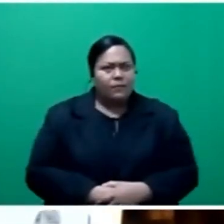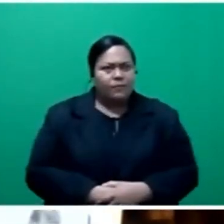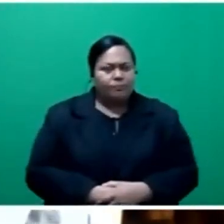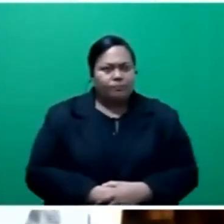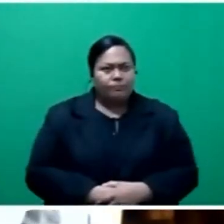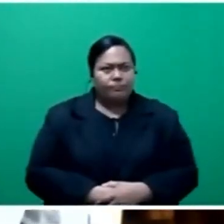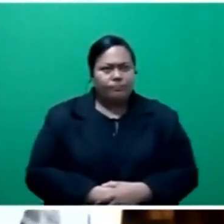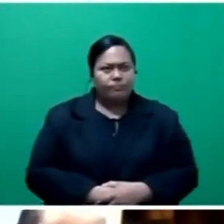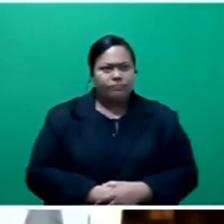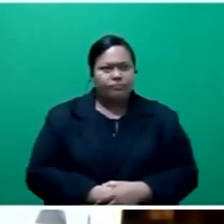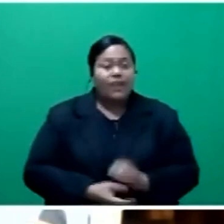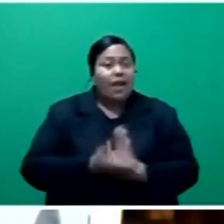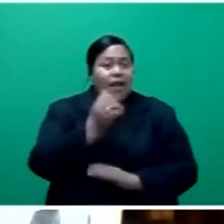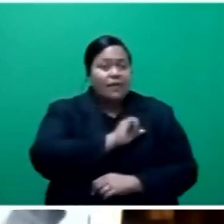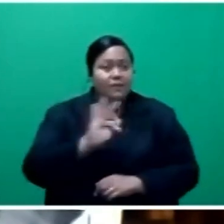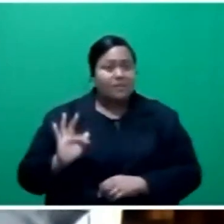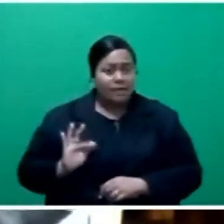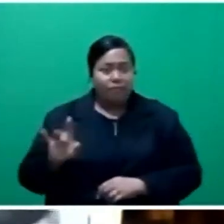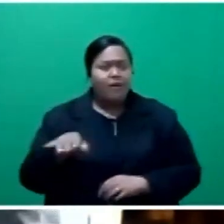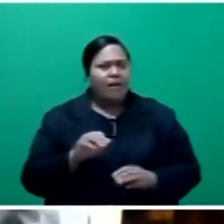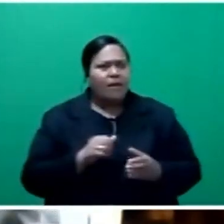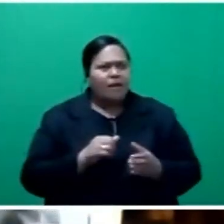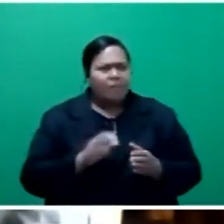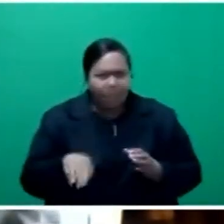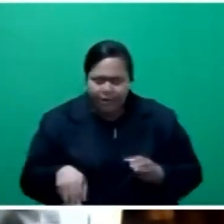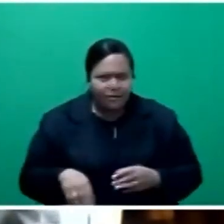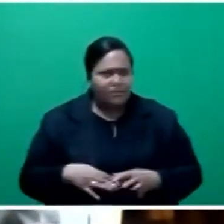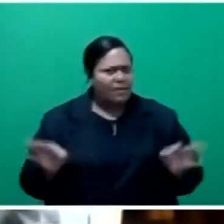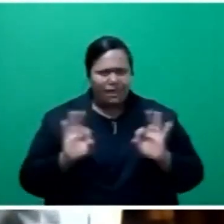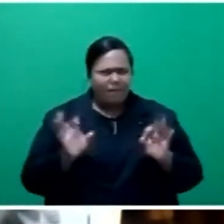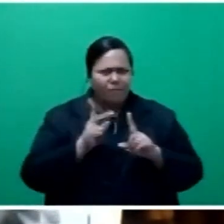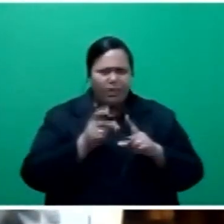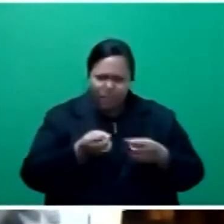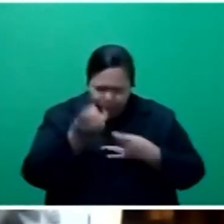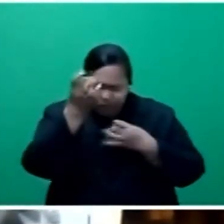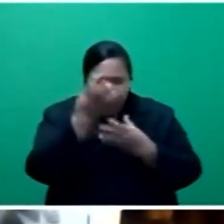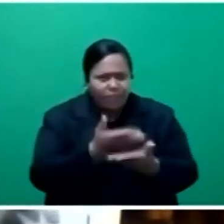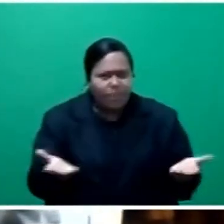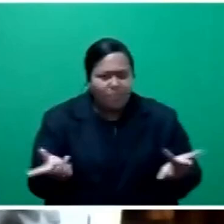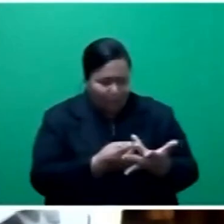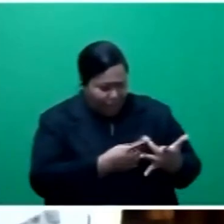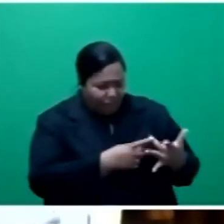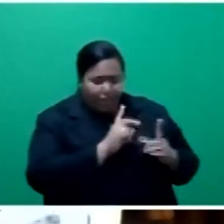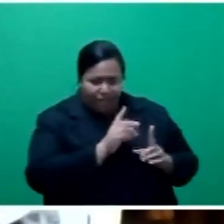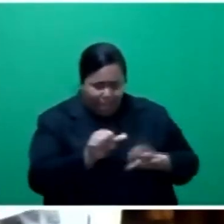not turnover, high staff numbers. They're not being given priority, but all these other areas are being given